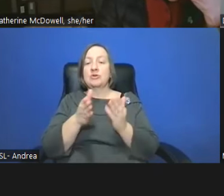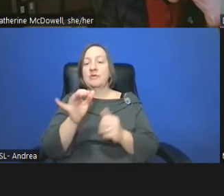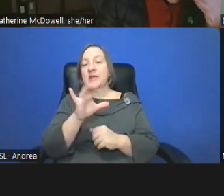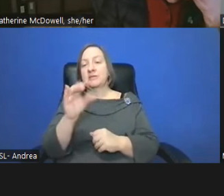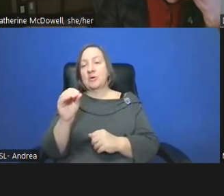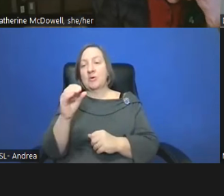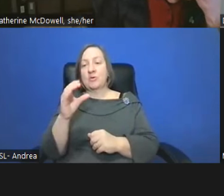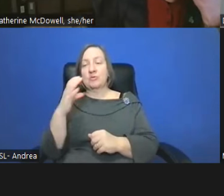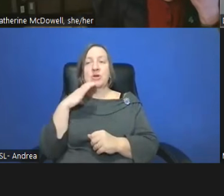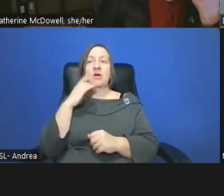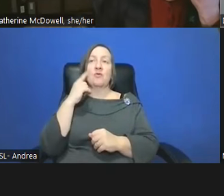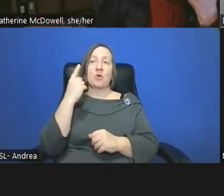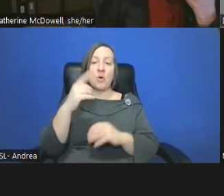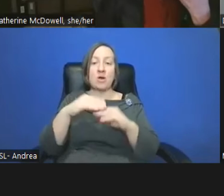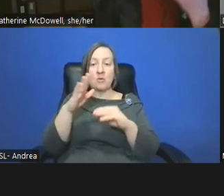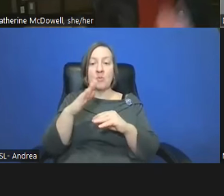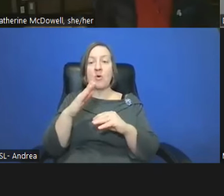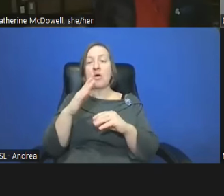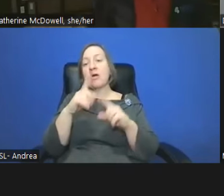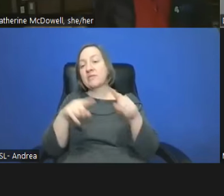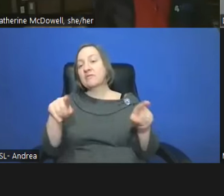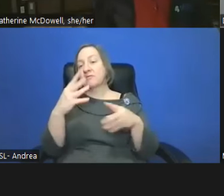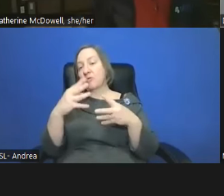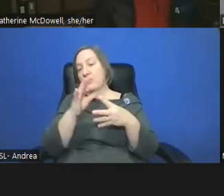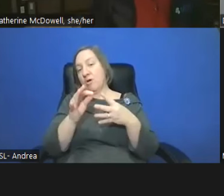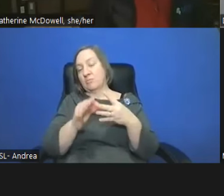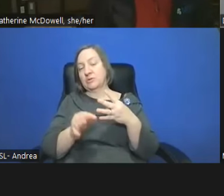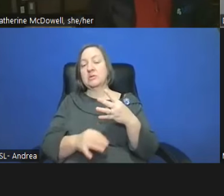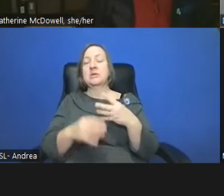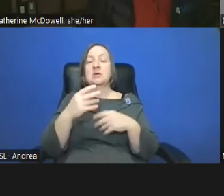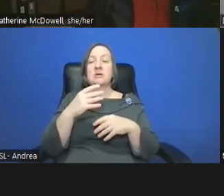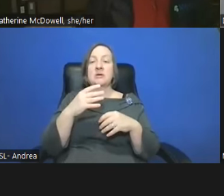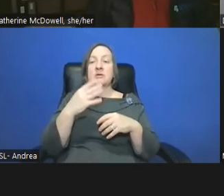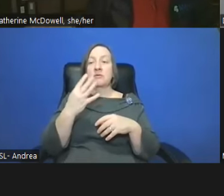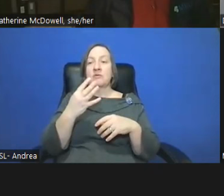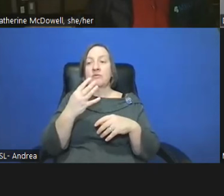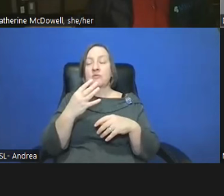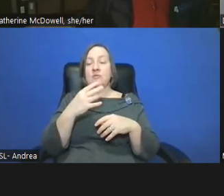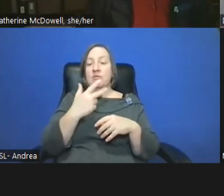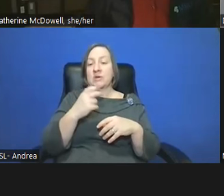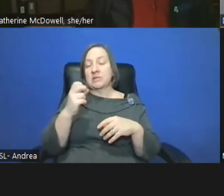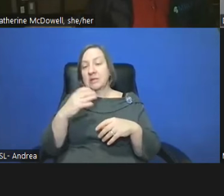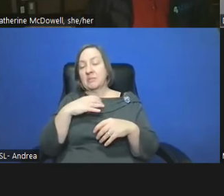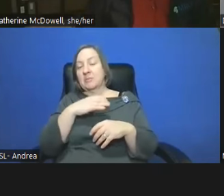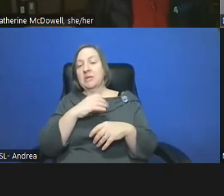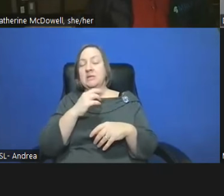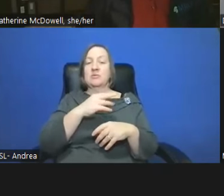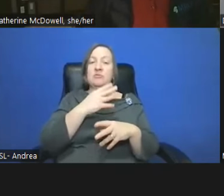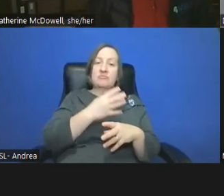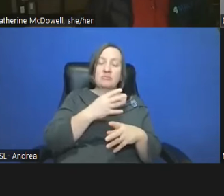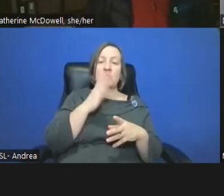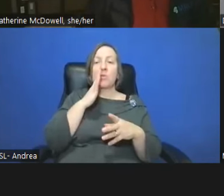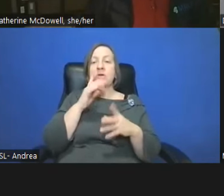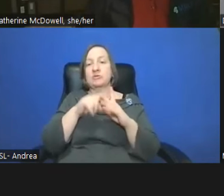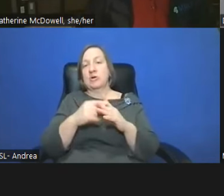or more of the various 4 options, full commission or the 3 subcommittees. And then we'll start that process on Monday.